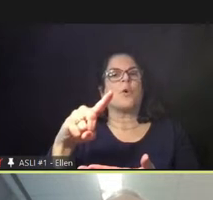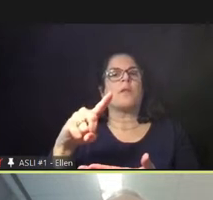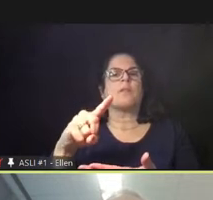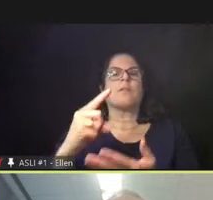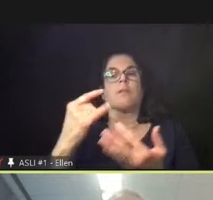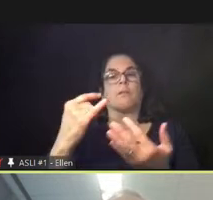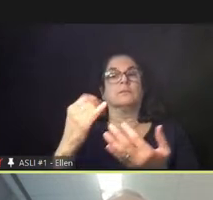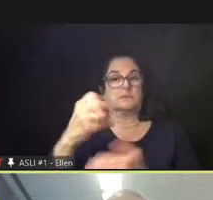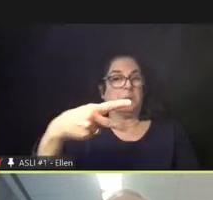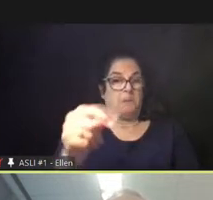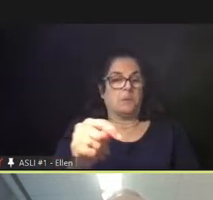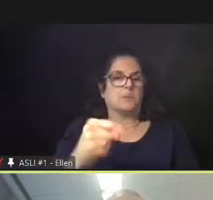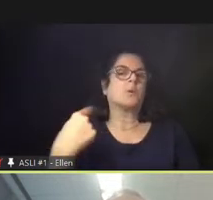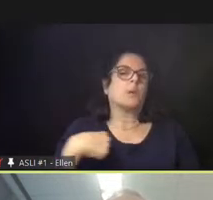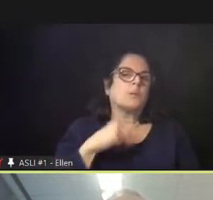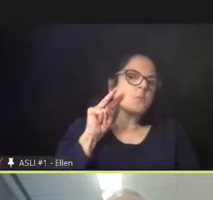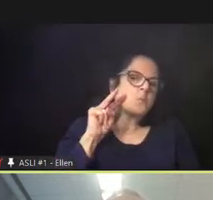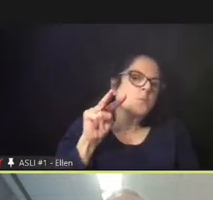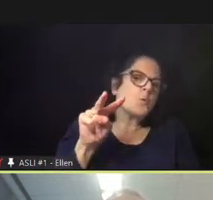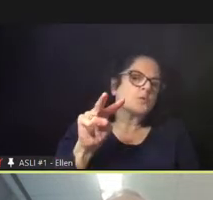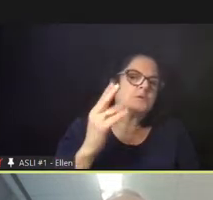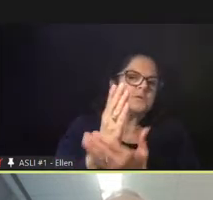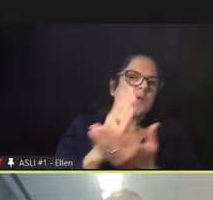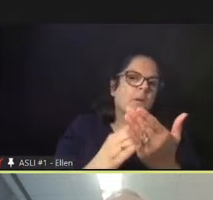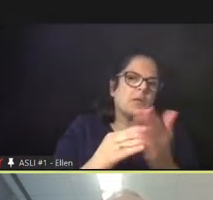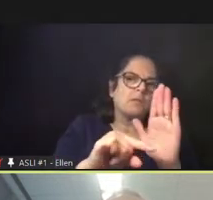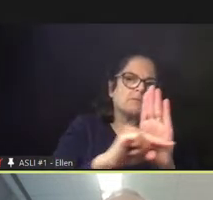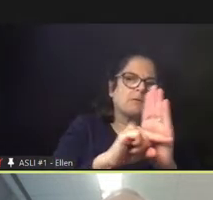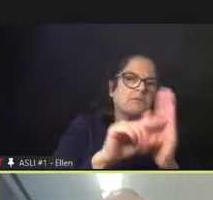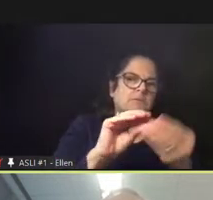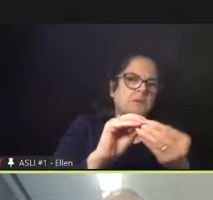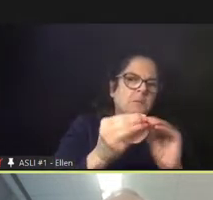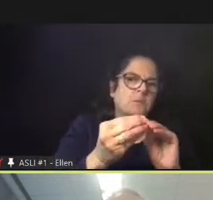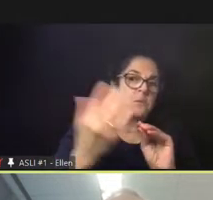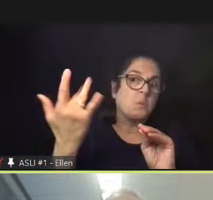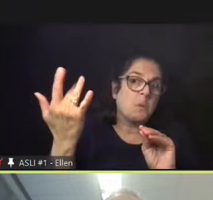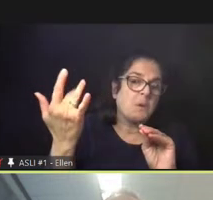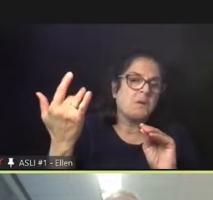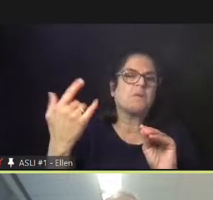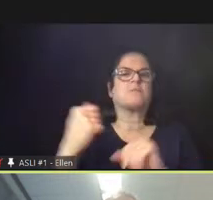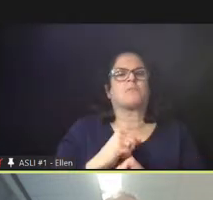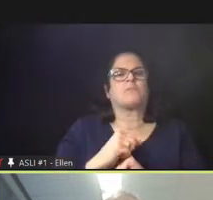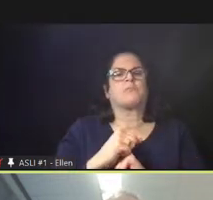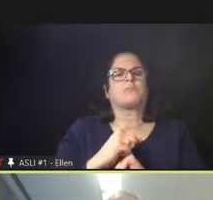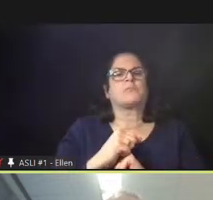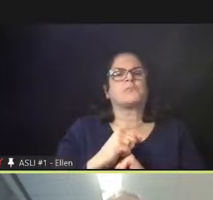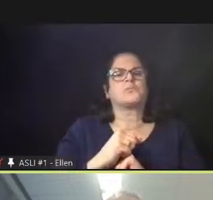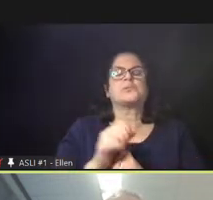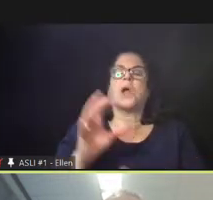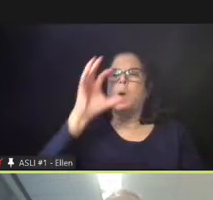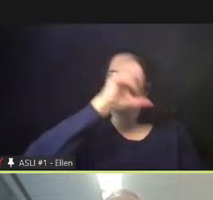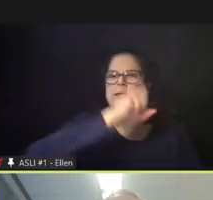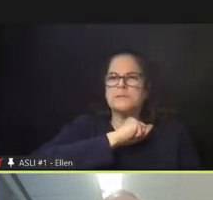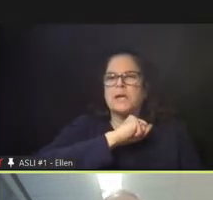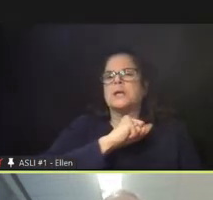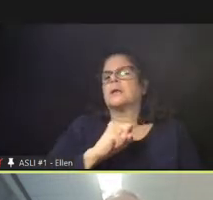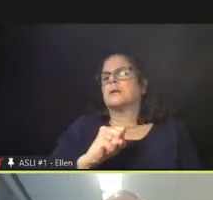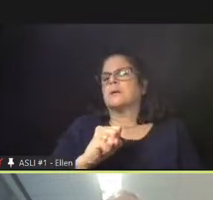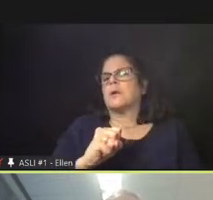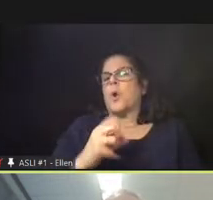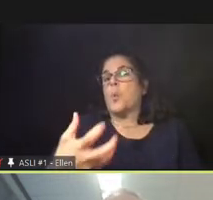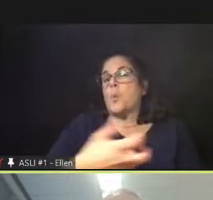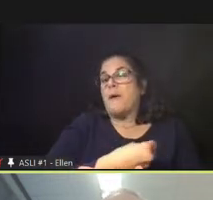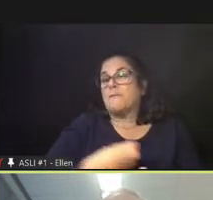eye on this. Some of that negative variance may be due to the way that we spread the estimated revenues over the course of the